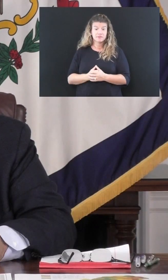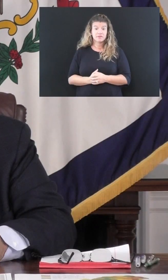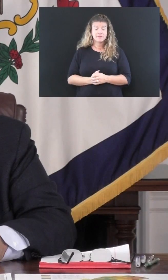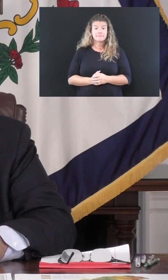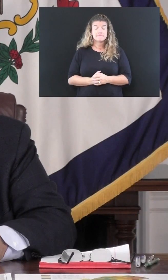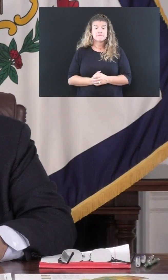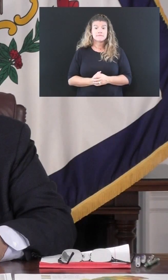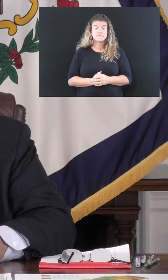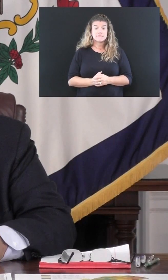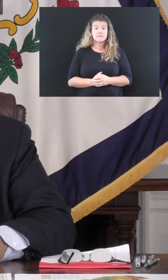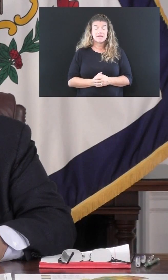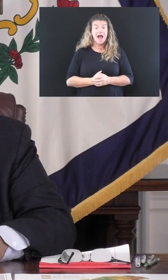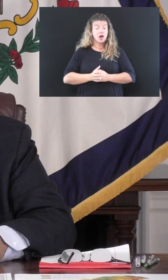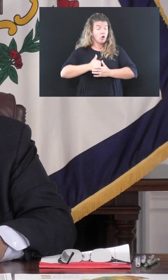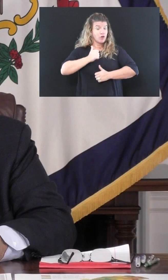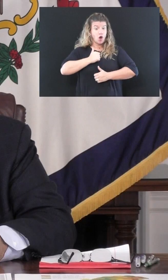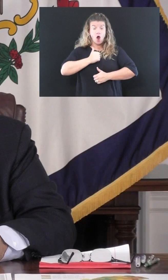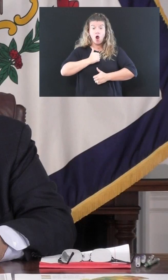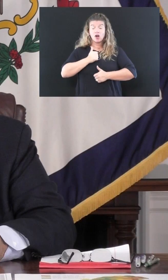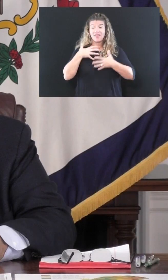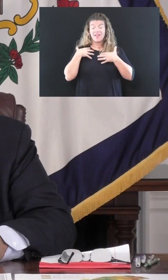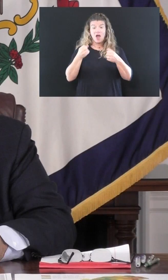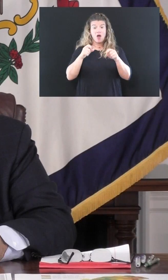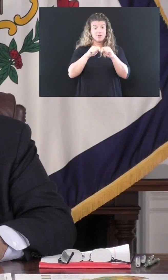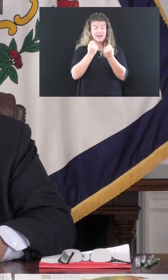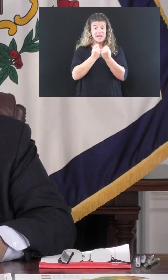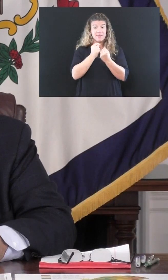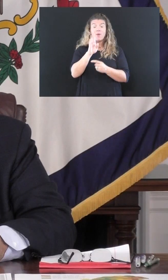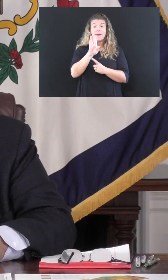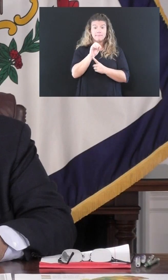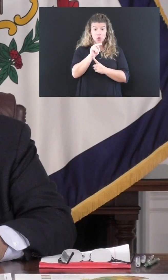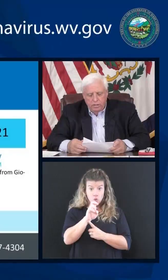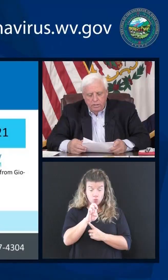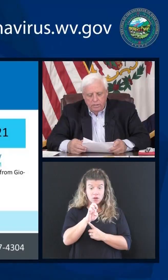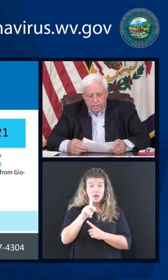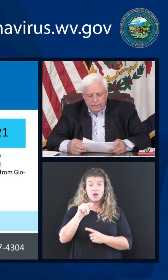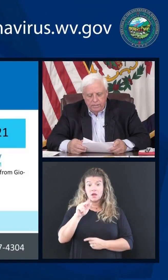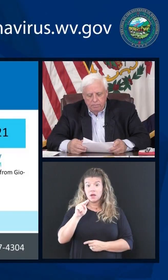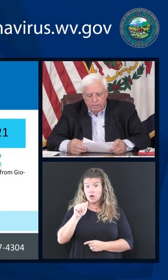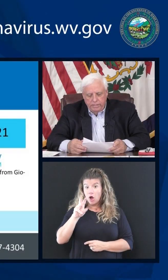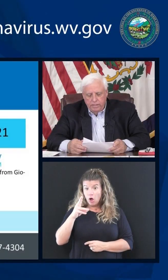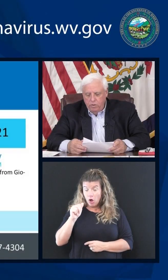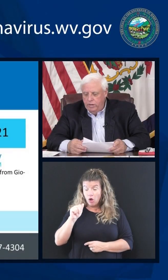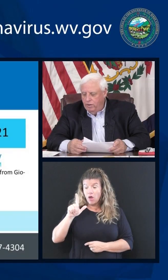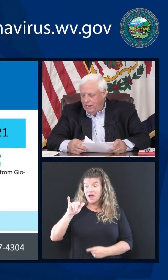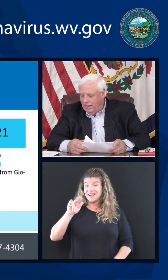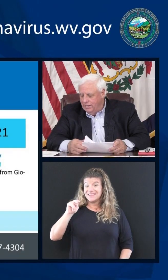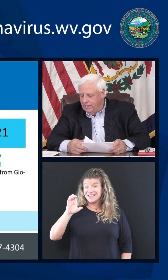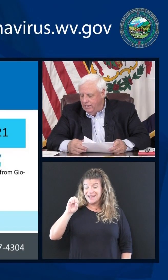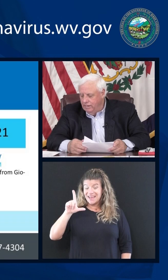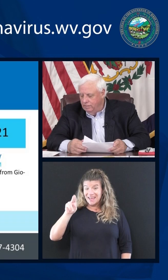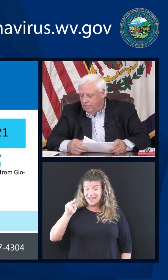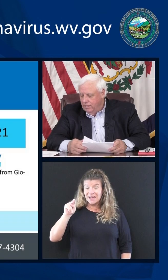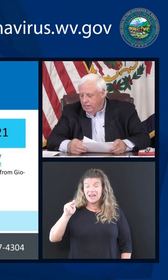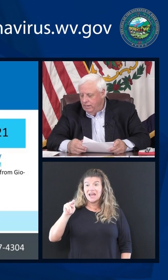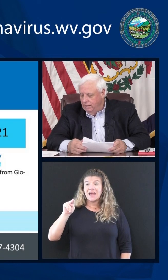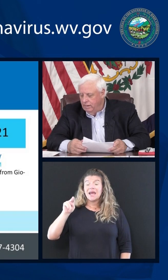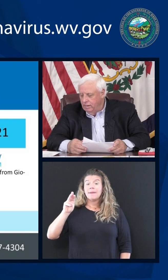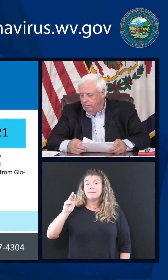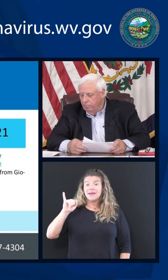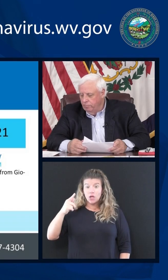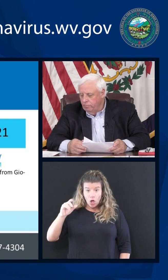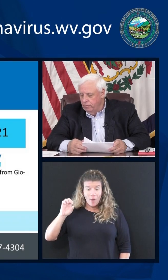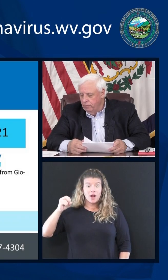know from the standpoint of the guard and the health officials, we're in Boone, Kanawha, Lincoln, Mingo, and Ohio counties,